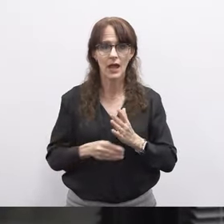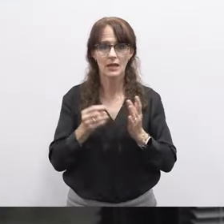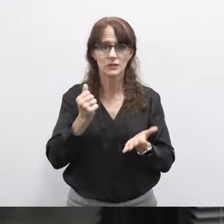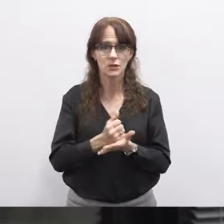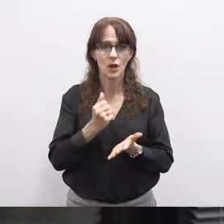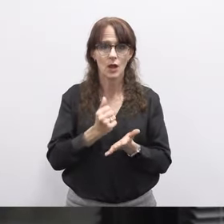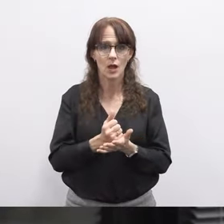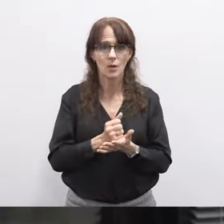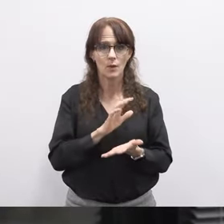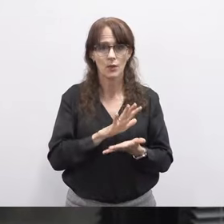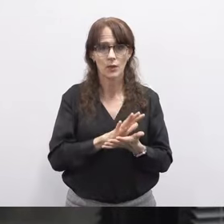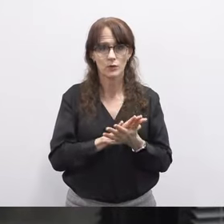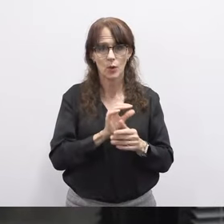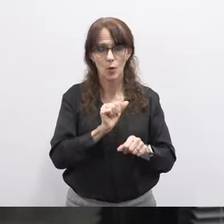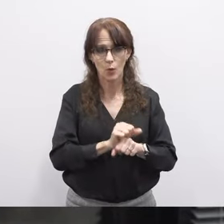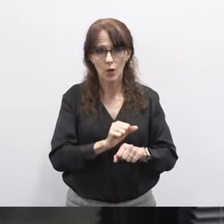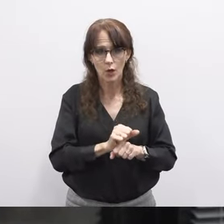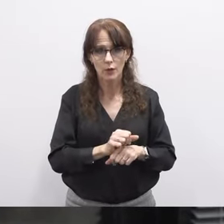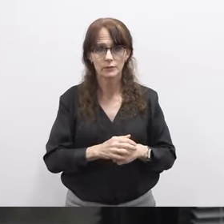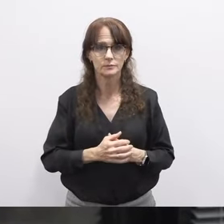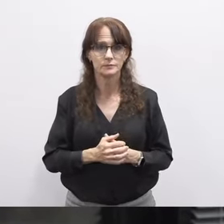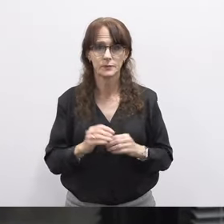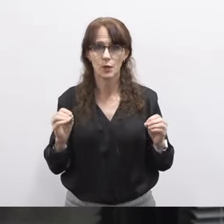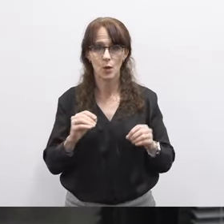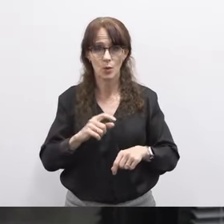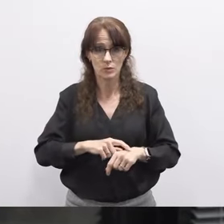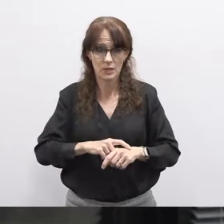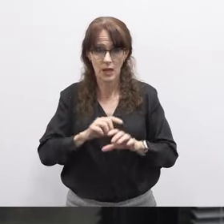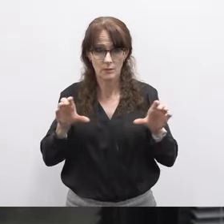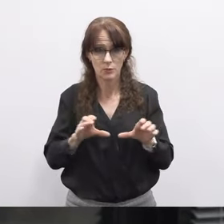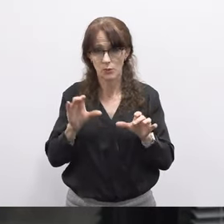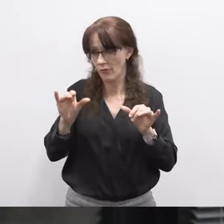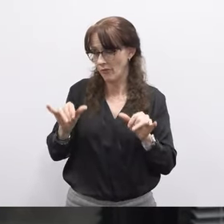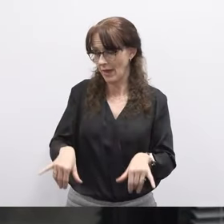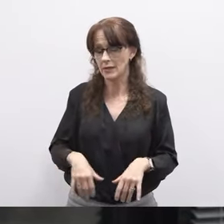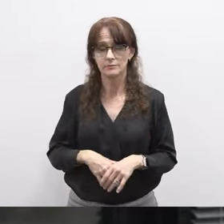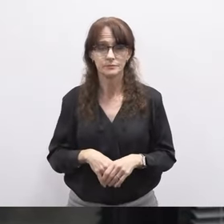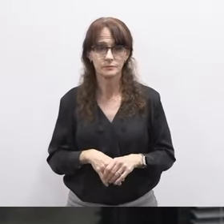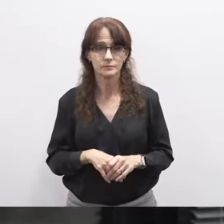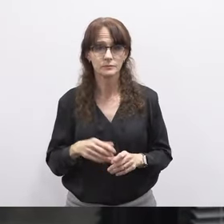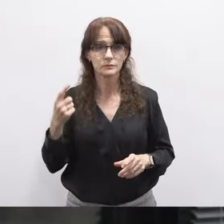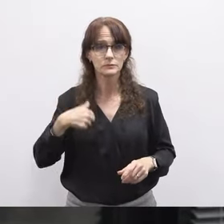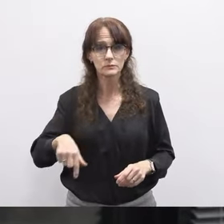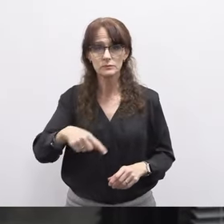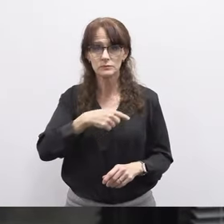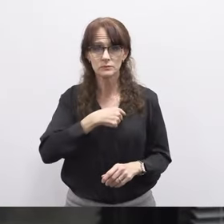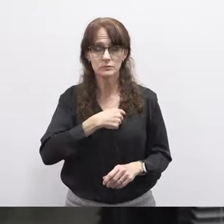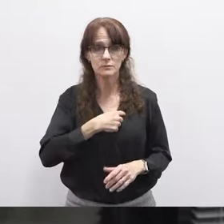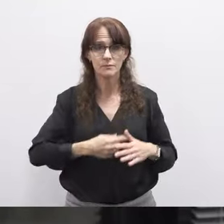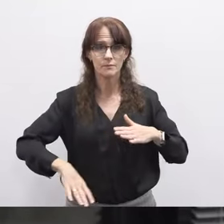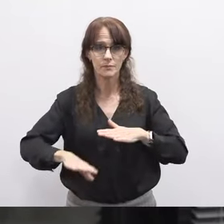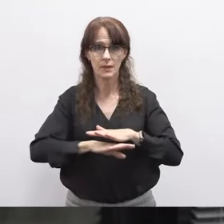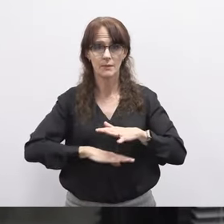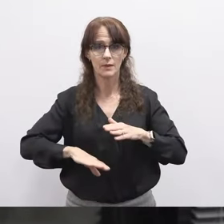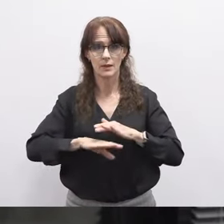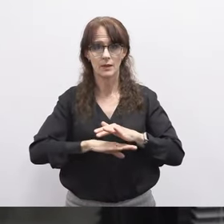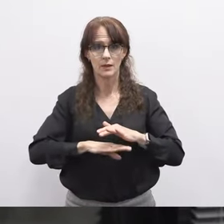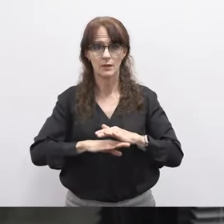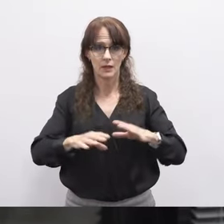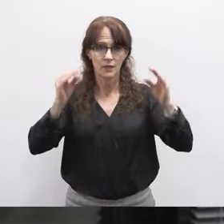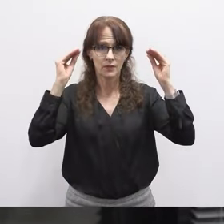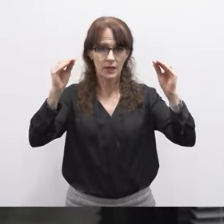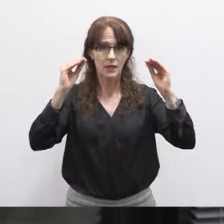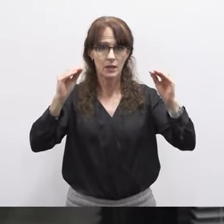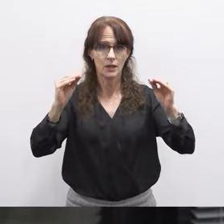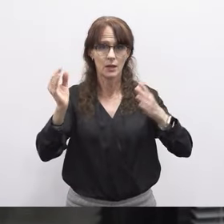their schoolwork. There's no time to do that because we're basically, the